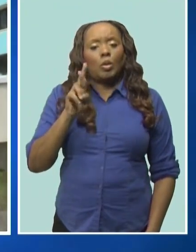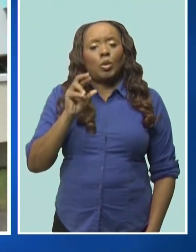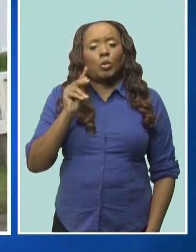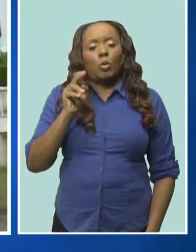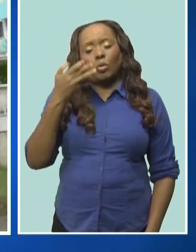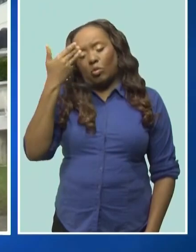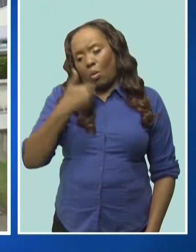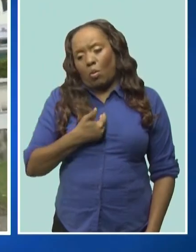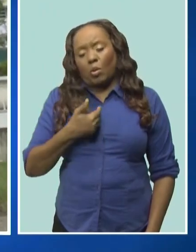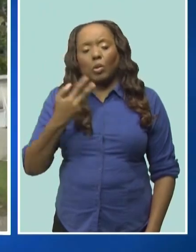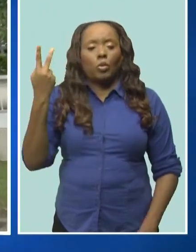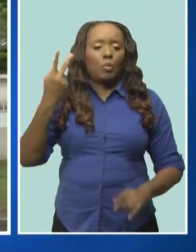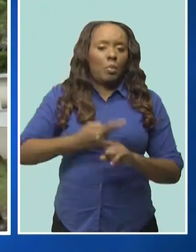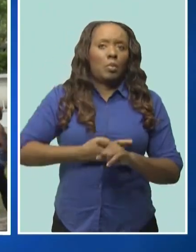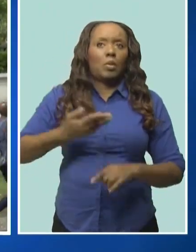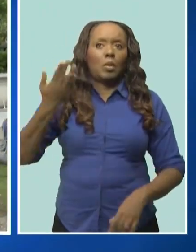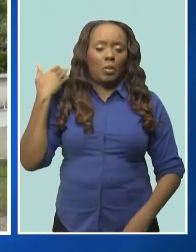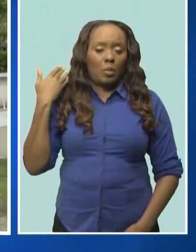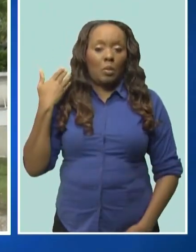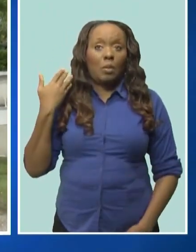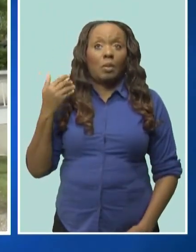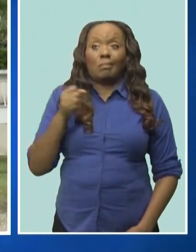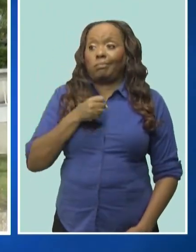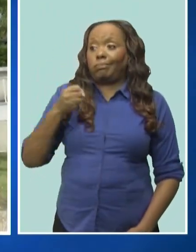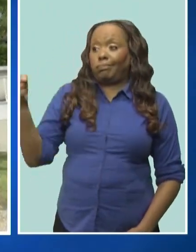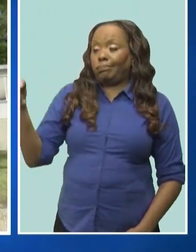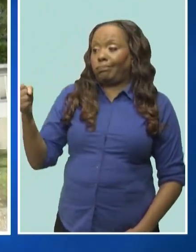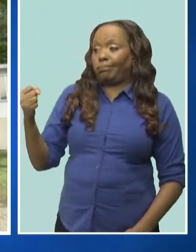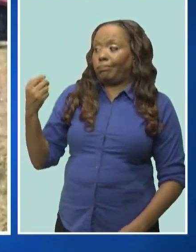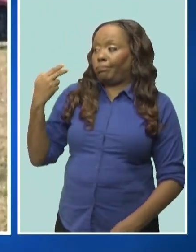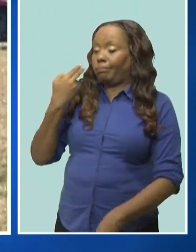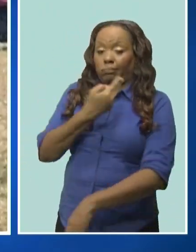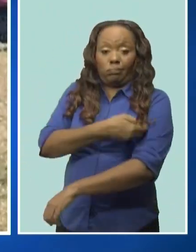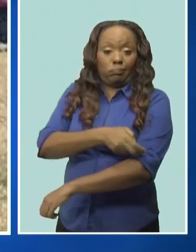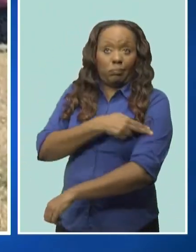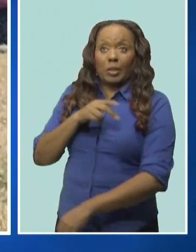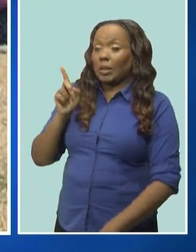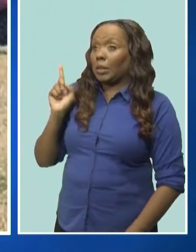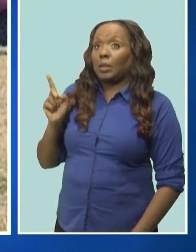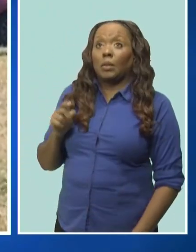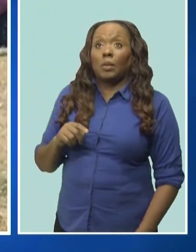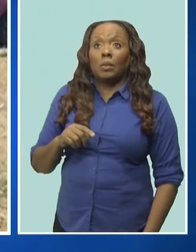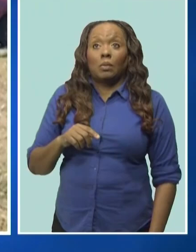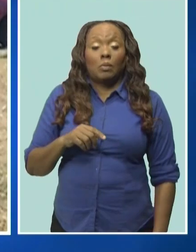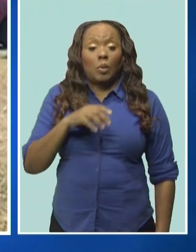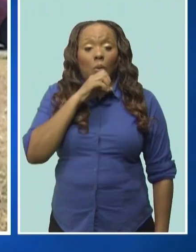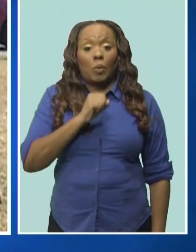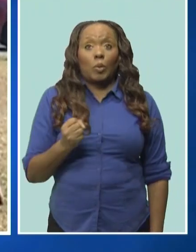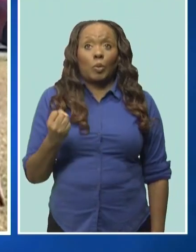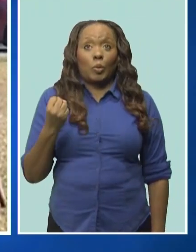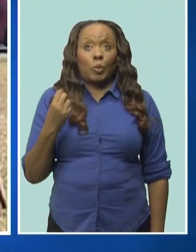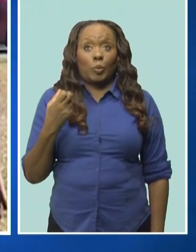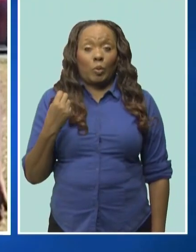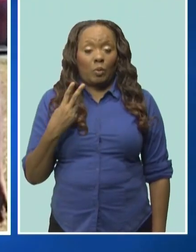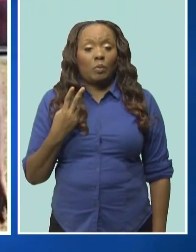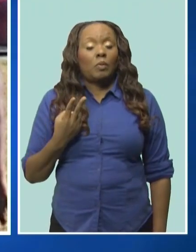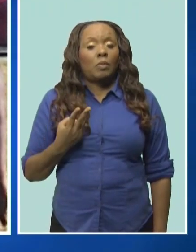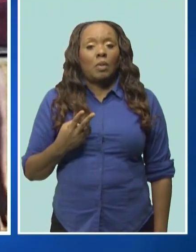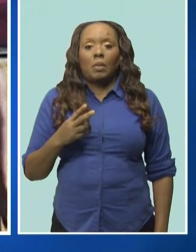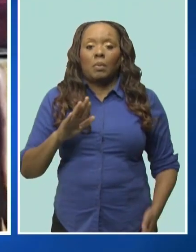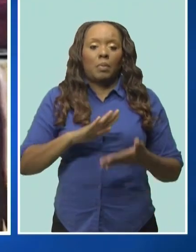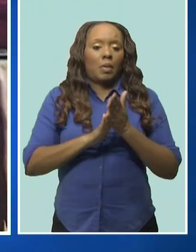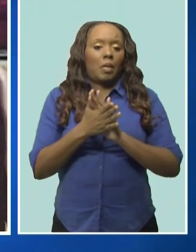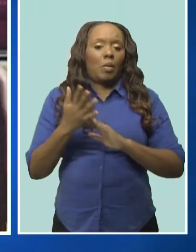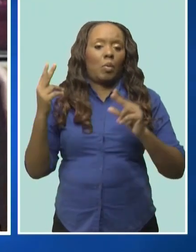the intensive care unit at the Queen Elizabeth Hospital. The 12-year-old student's condition worsened, and he